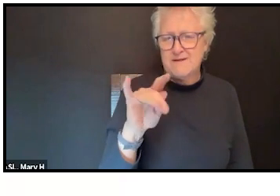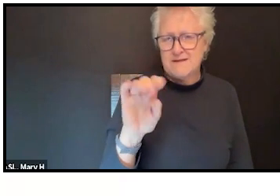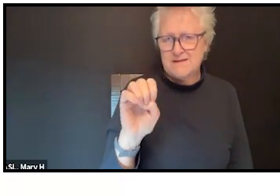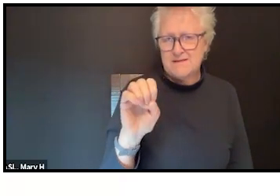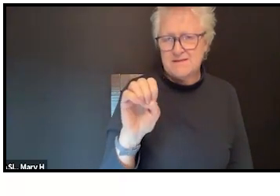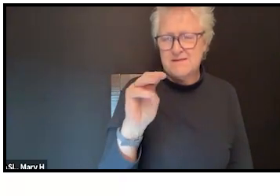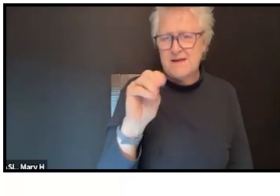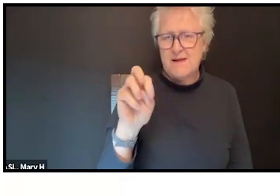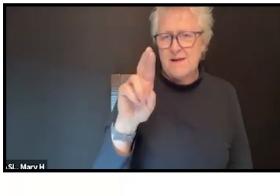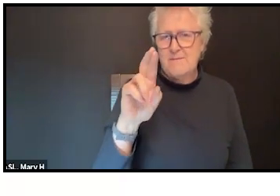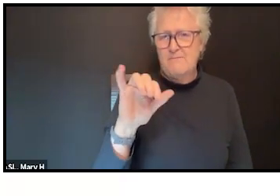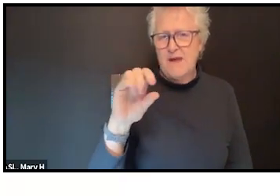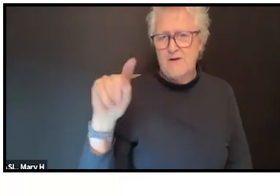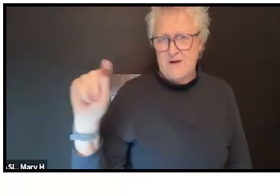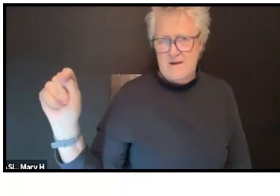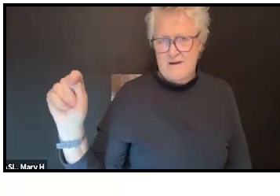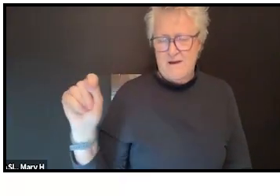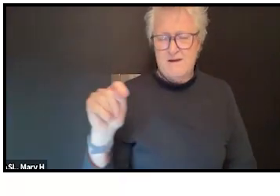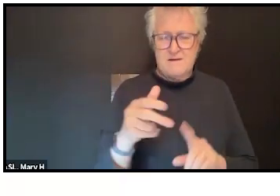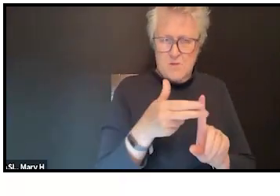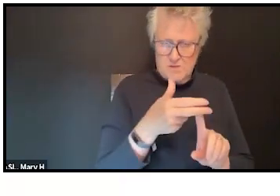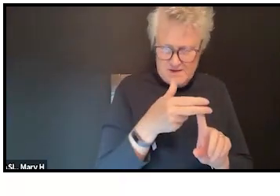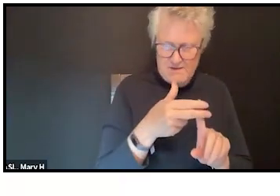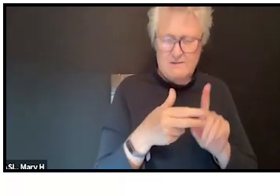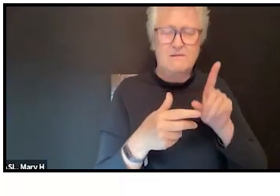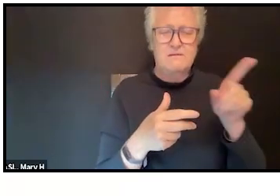6:30 to 10 p.m.